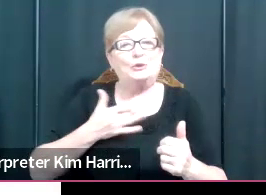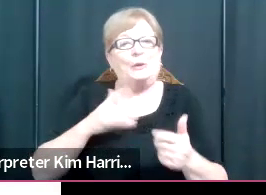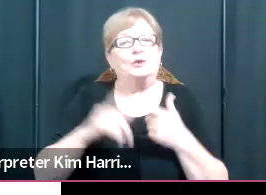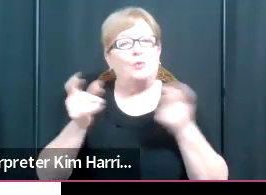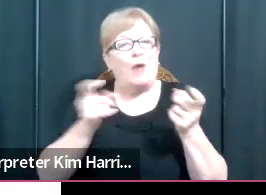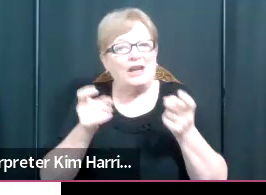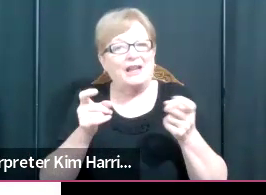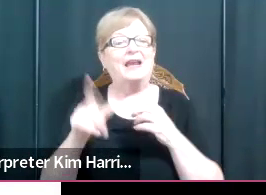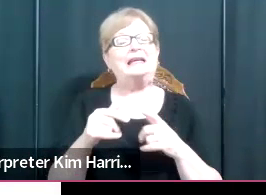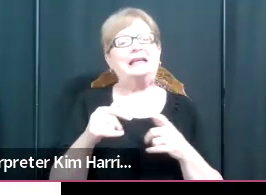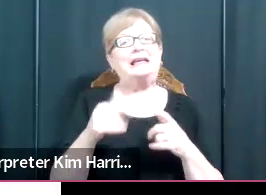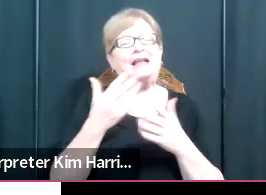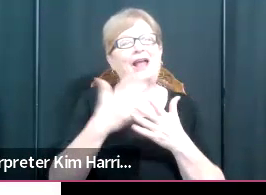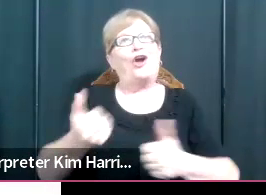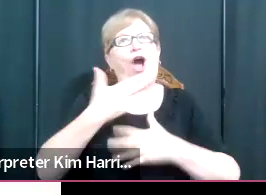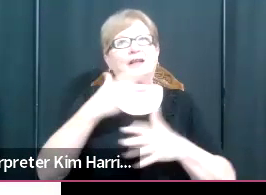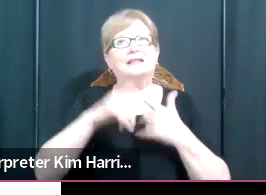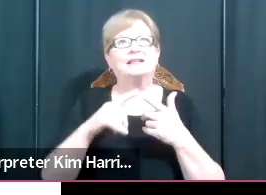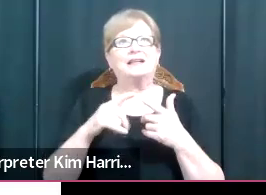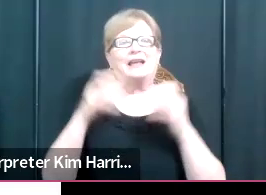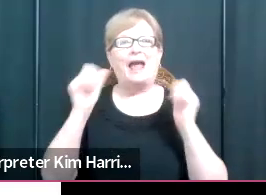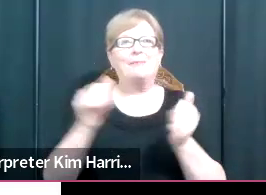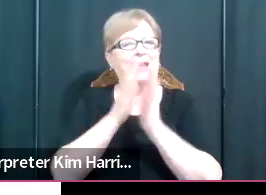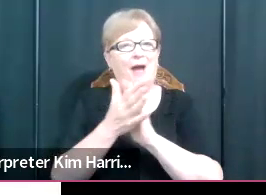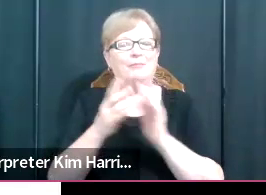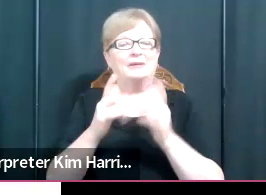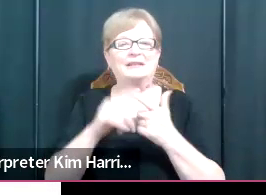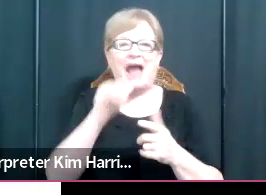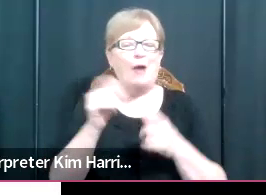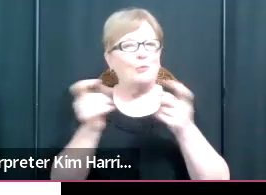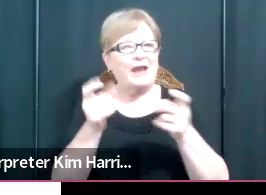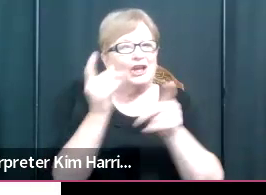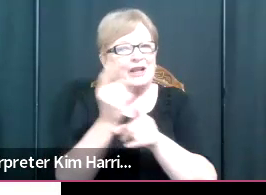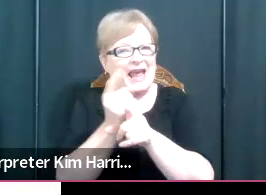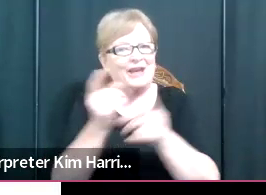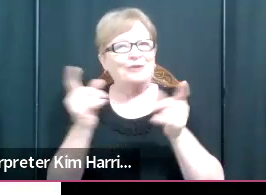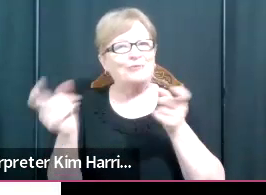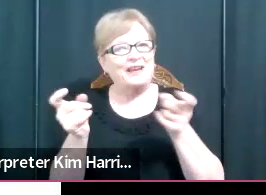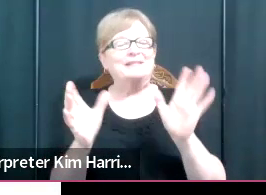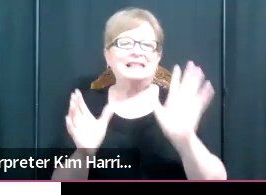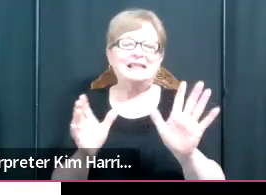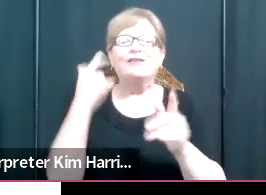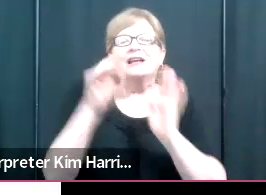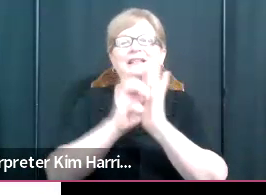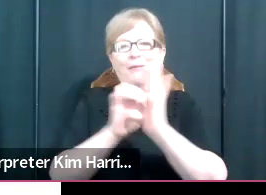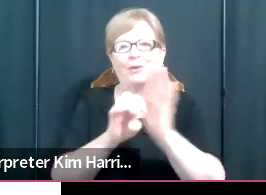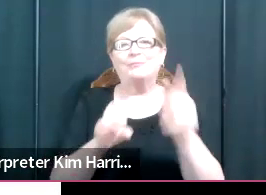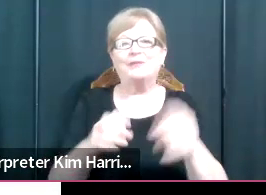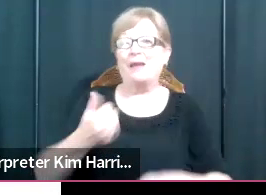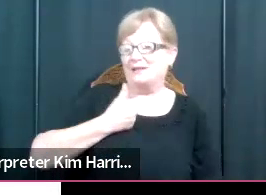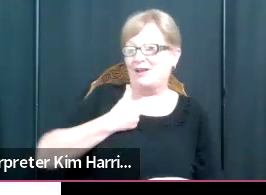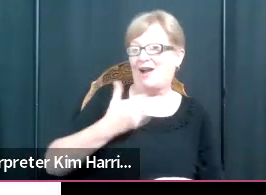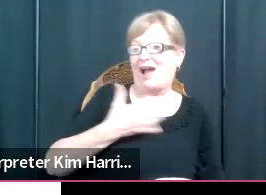inputs that really cause us to become dysregulated. For example, I really like the feel of a